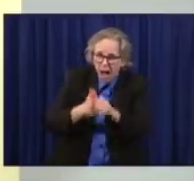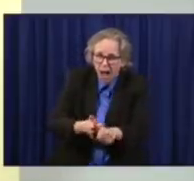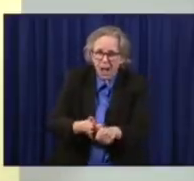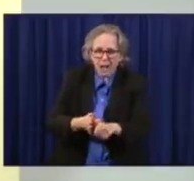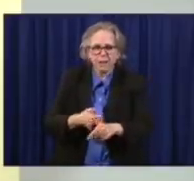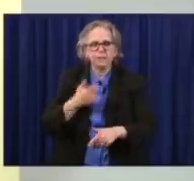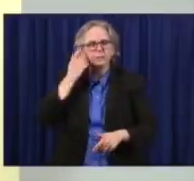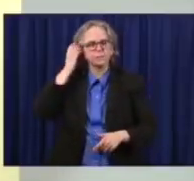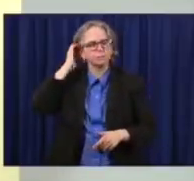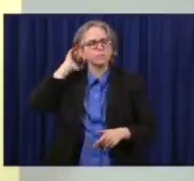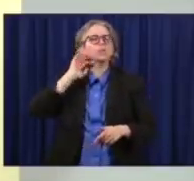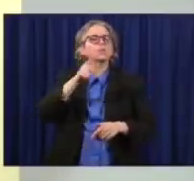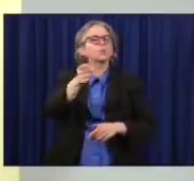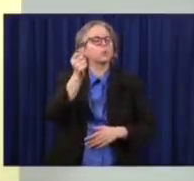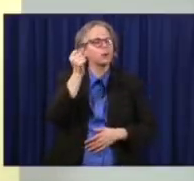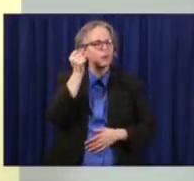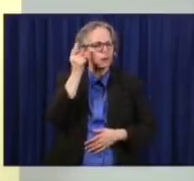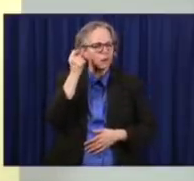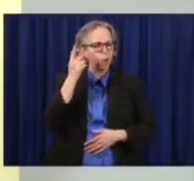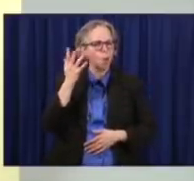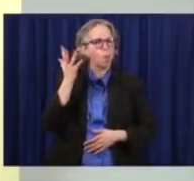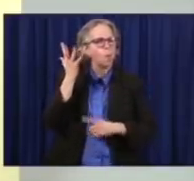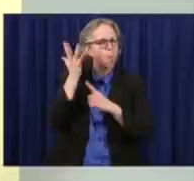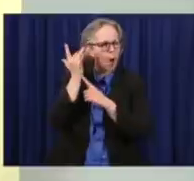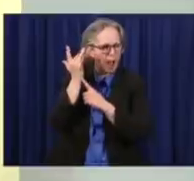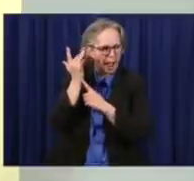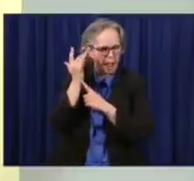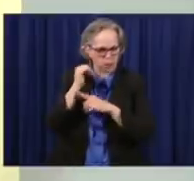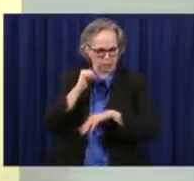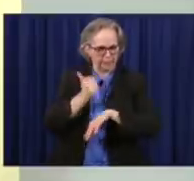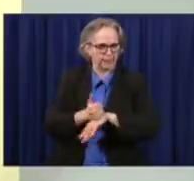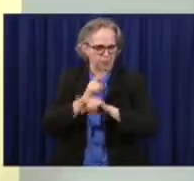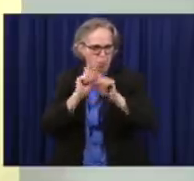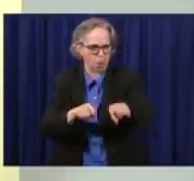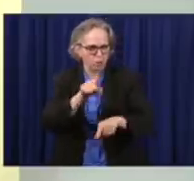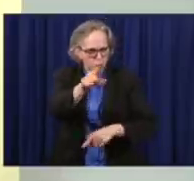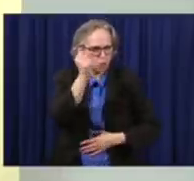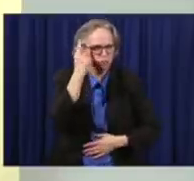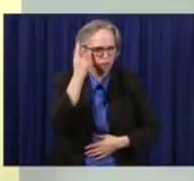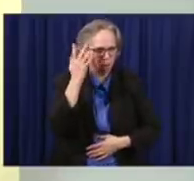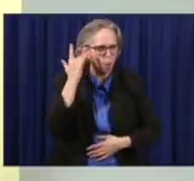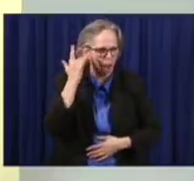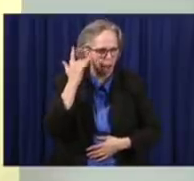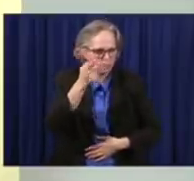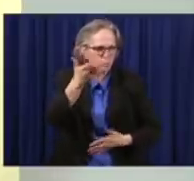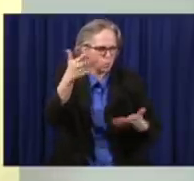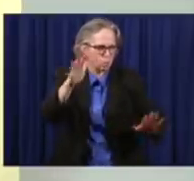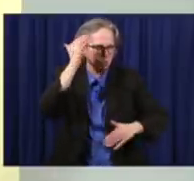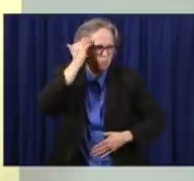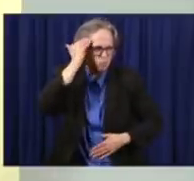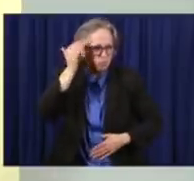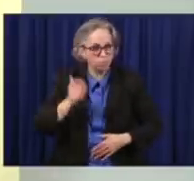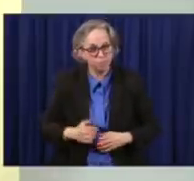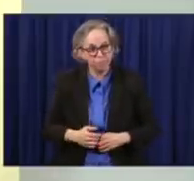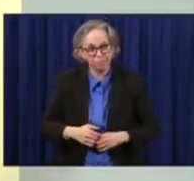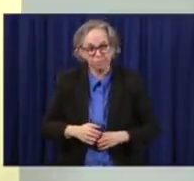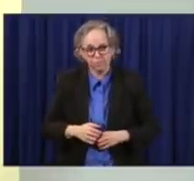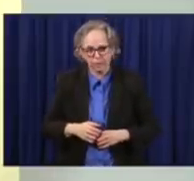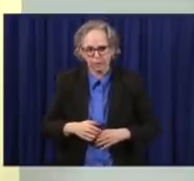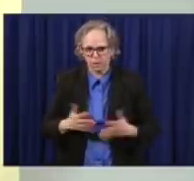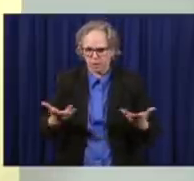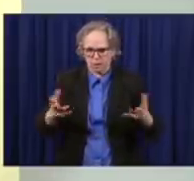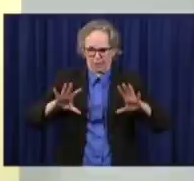about. Understand the spirit of what the order is about. It's about our collective responsibility to one another.